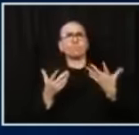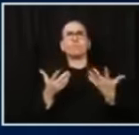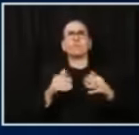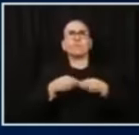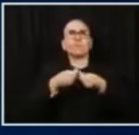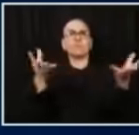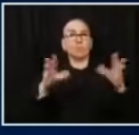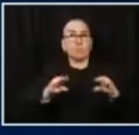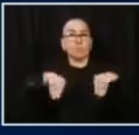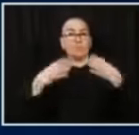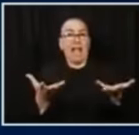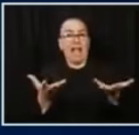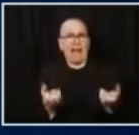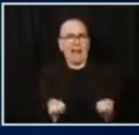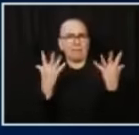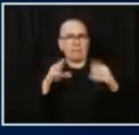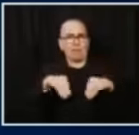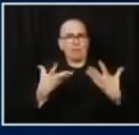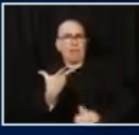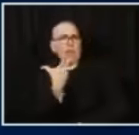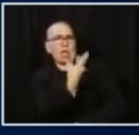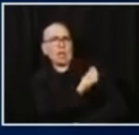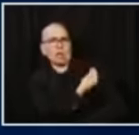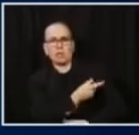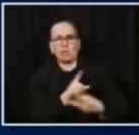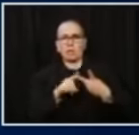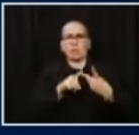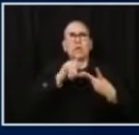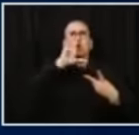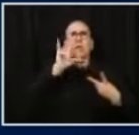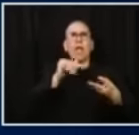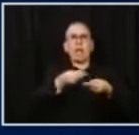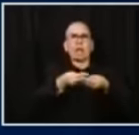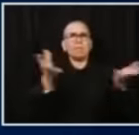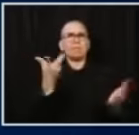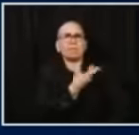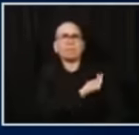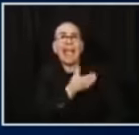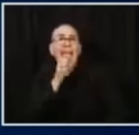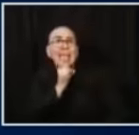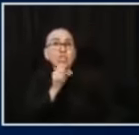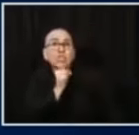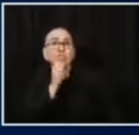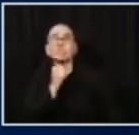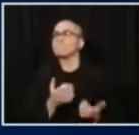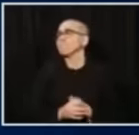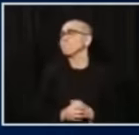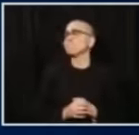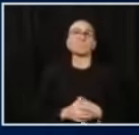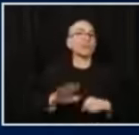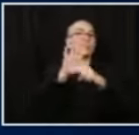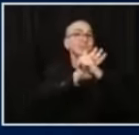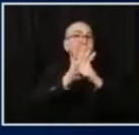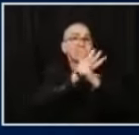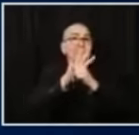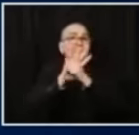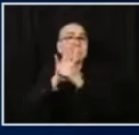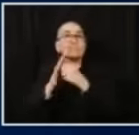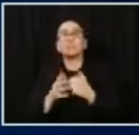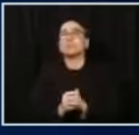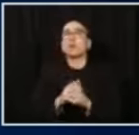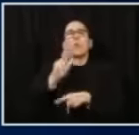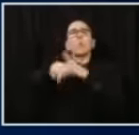vaccine distribution looks like, both by age, by geography, by type of provider, by race, ethnicity, all of those things. And